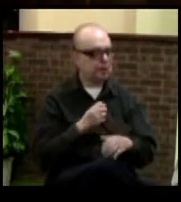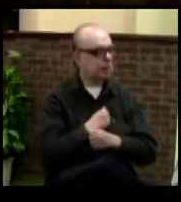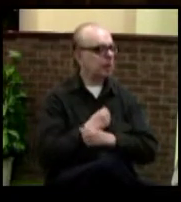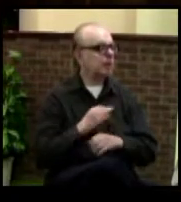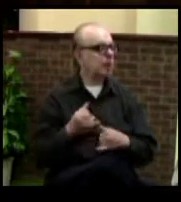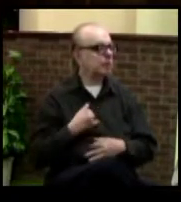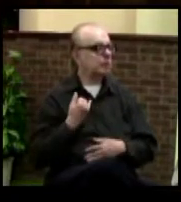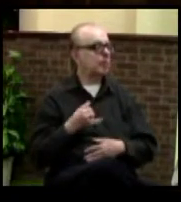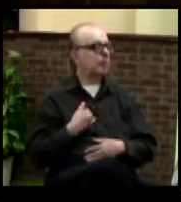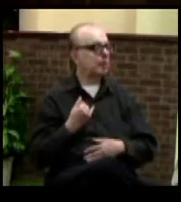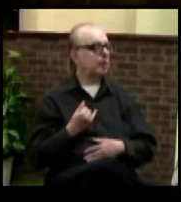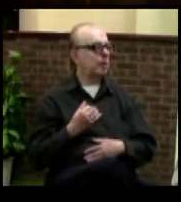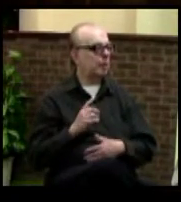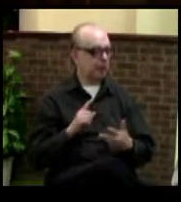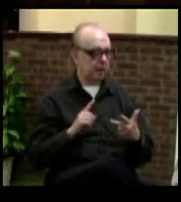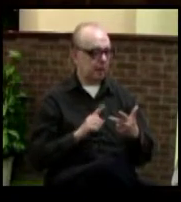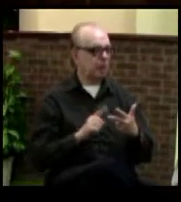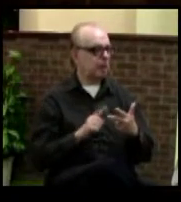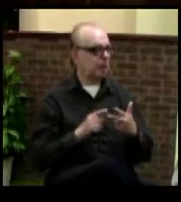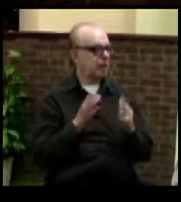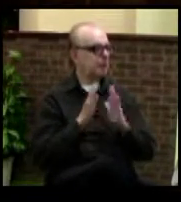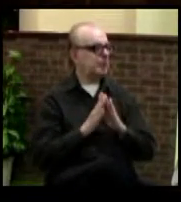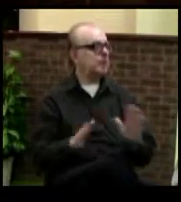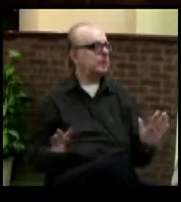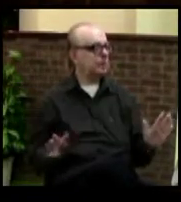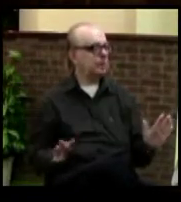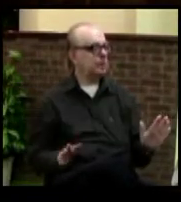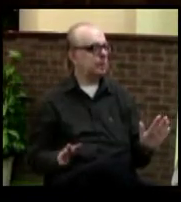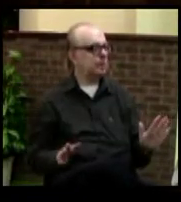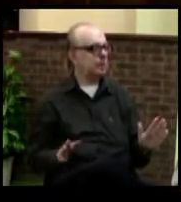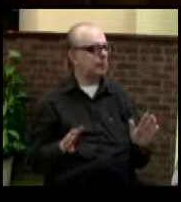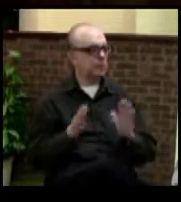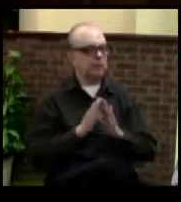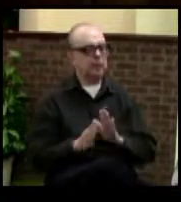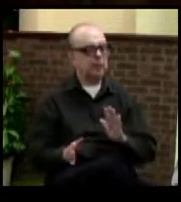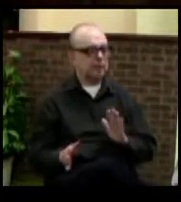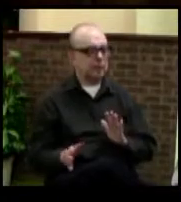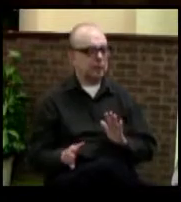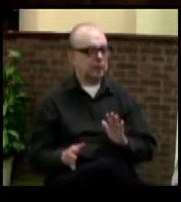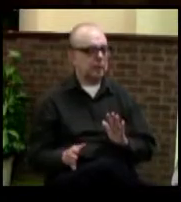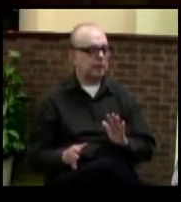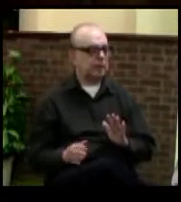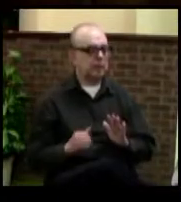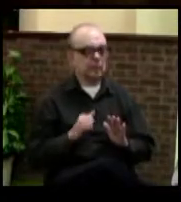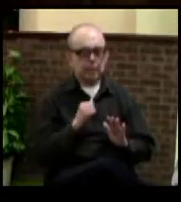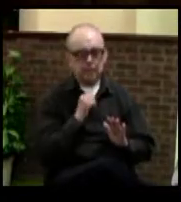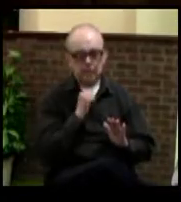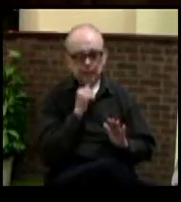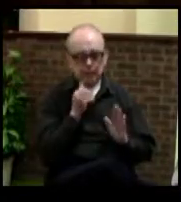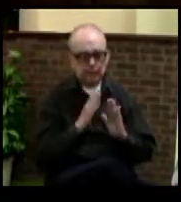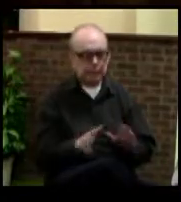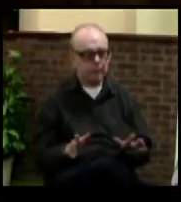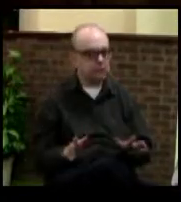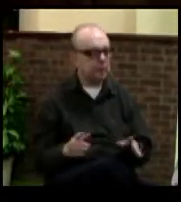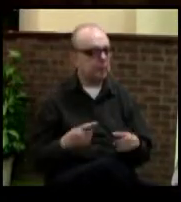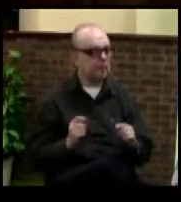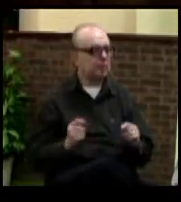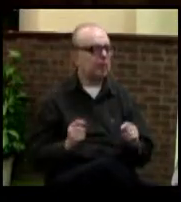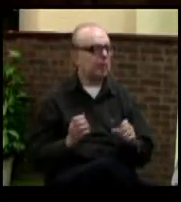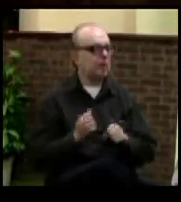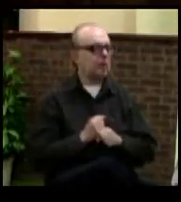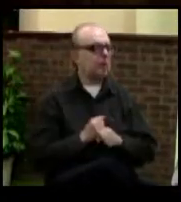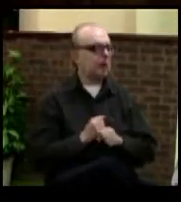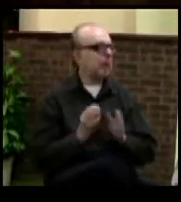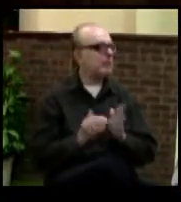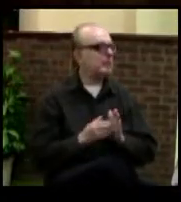love and joy. And the third one is peace. And the peace that he's not talking about is not the peace that they're trying to